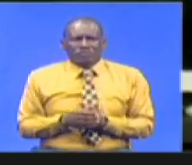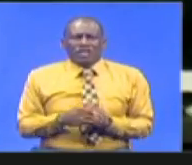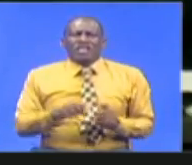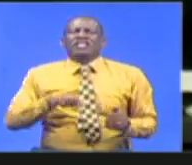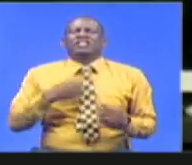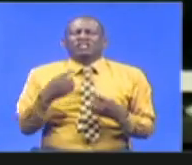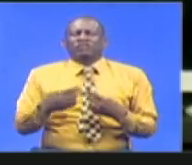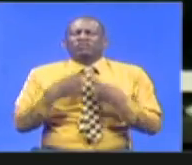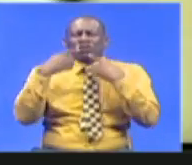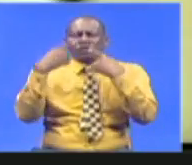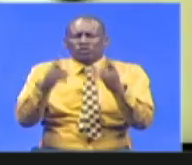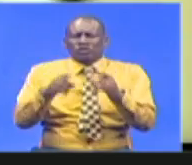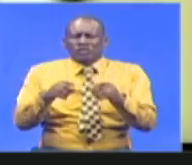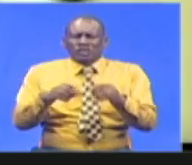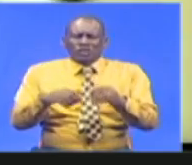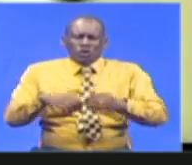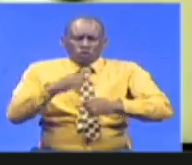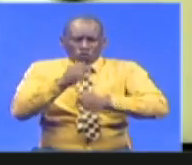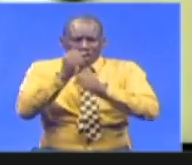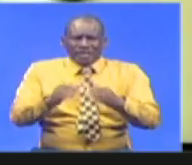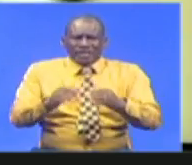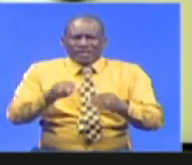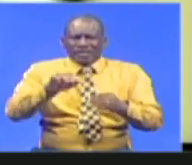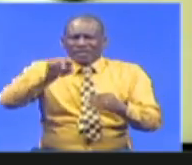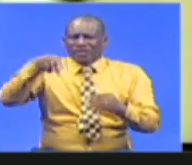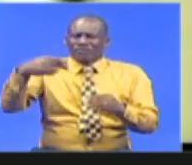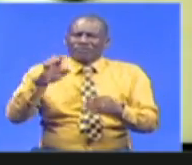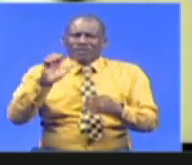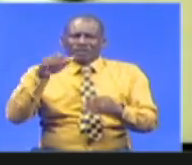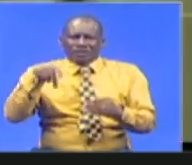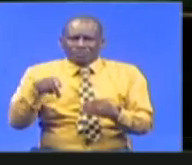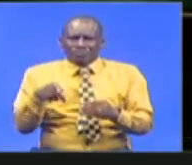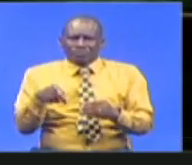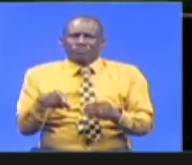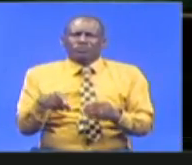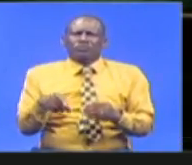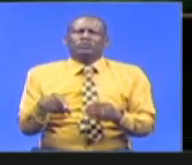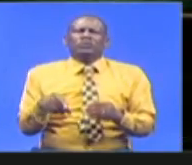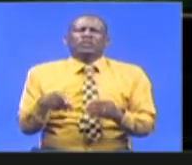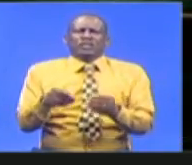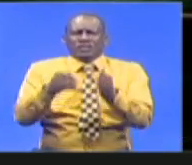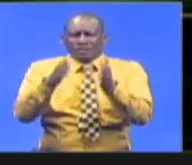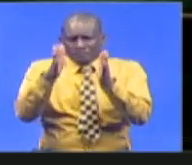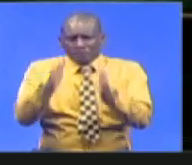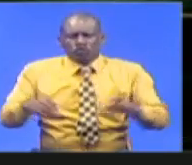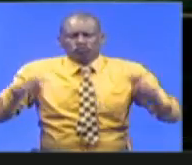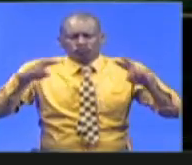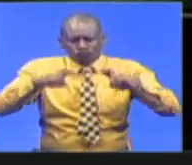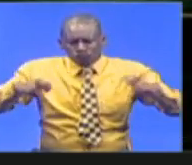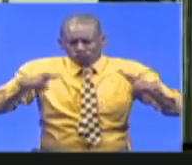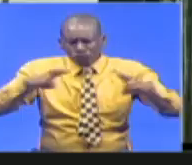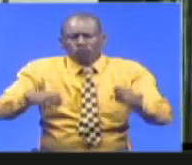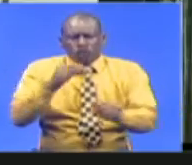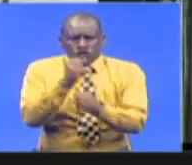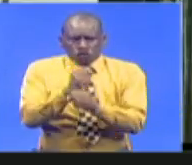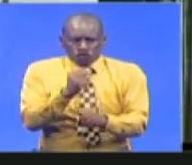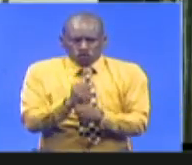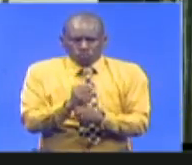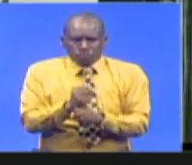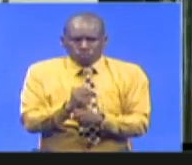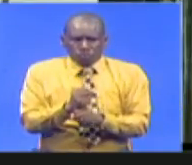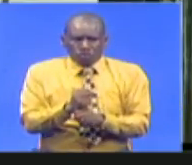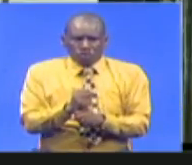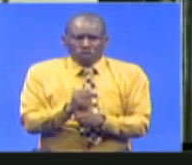Self-proclaimed hustler Philip Ogoti Chepsat is a man unafraid to get dust on his shoes looking for a job, scouring